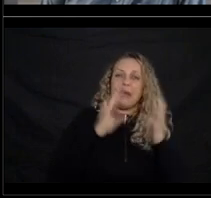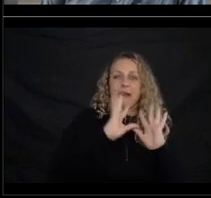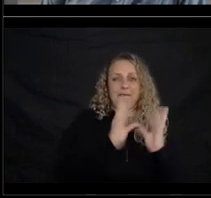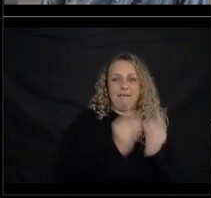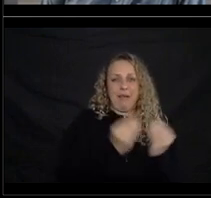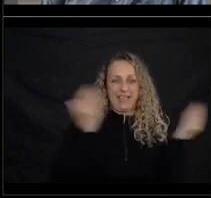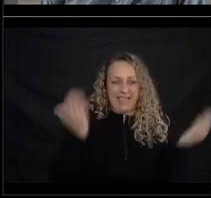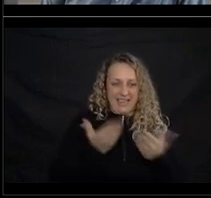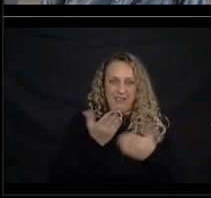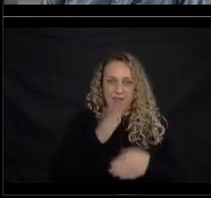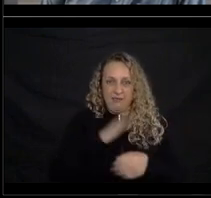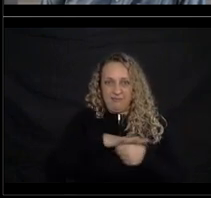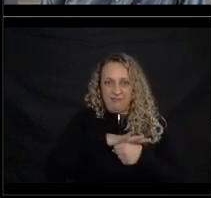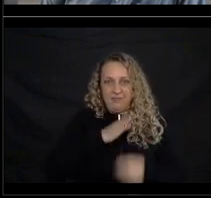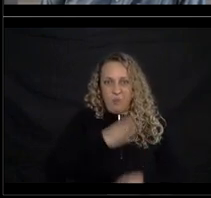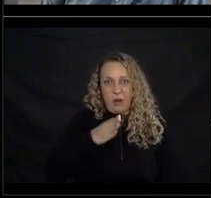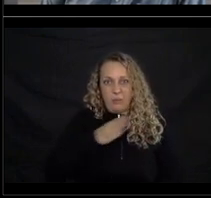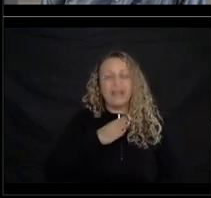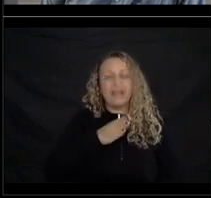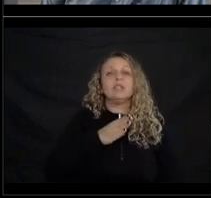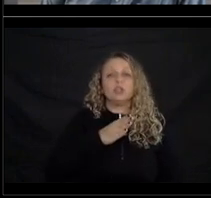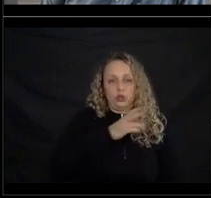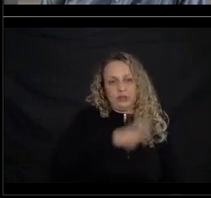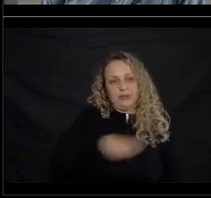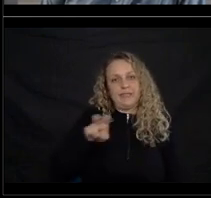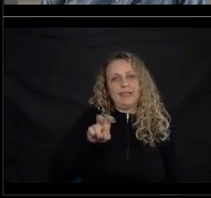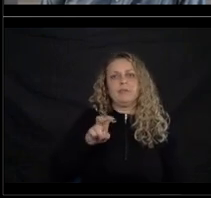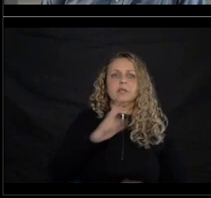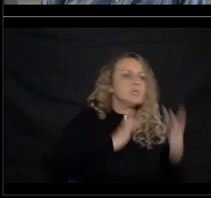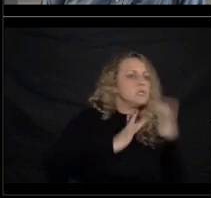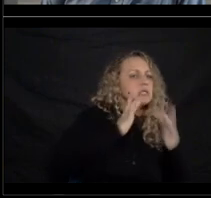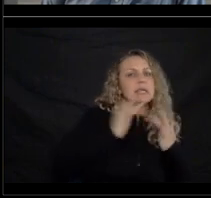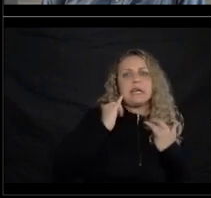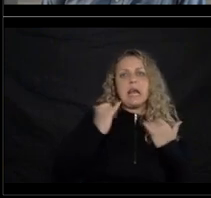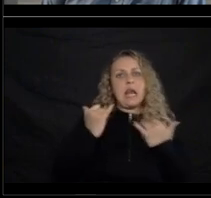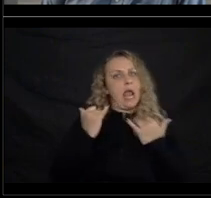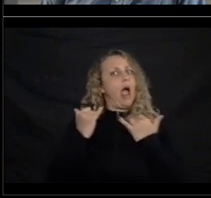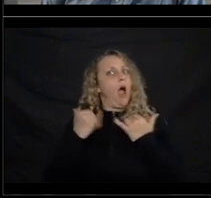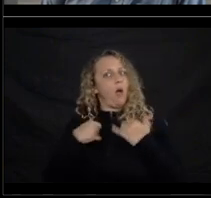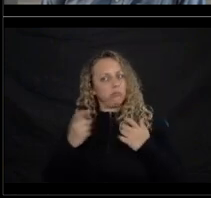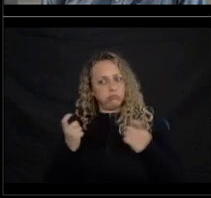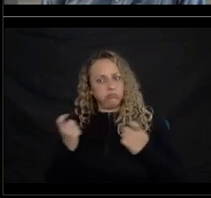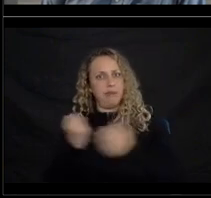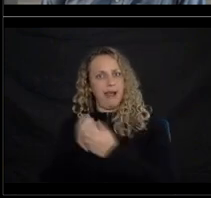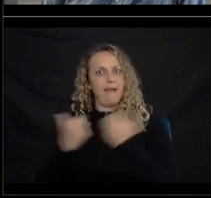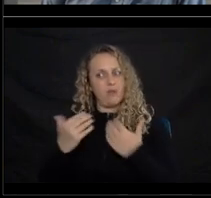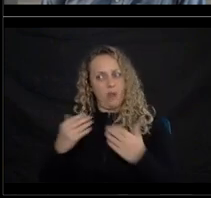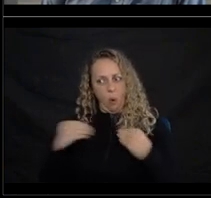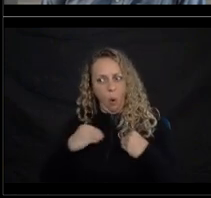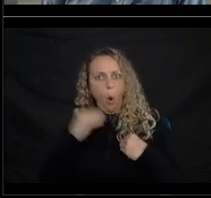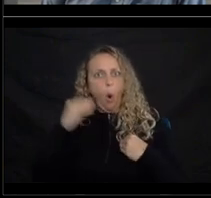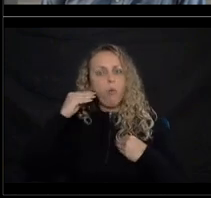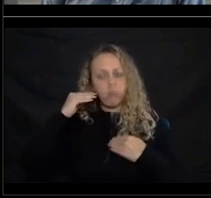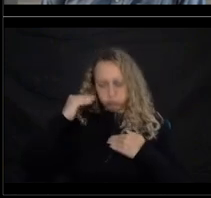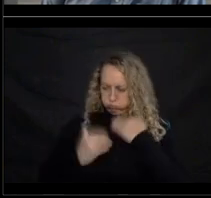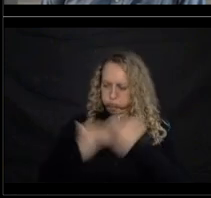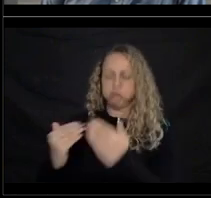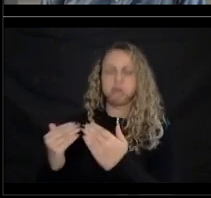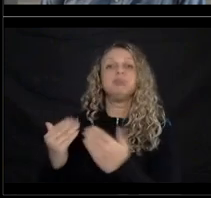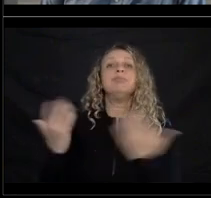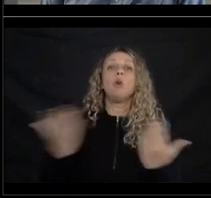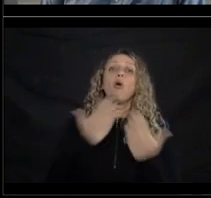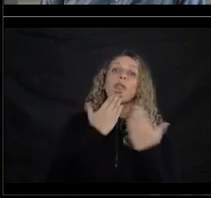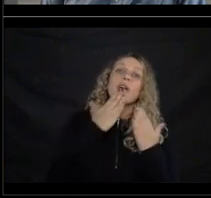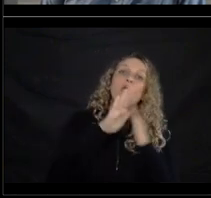of Boynton Beach to transition to self-sufficiency. They are now homeowners and living productive lives. So thank you for